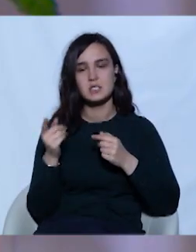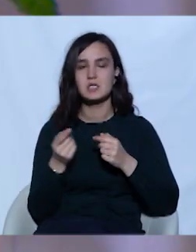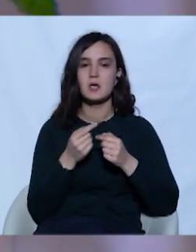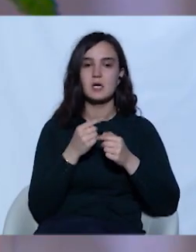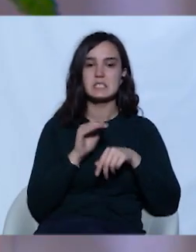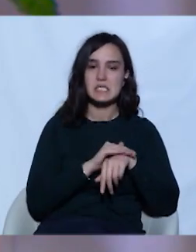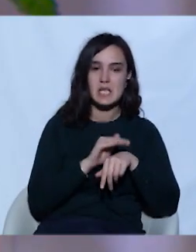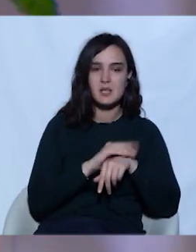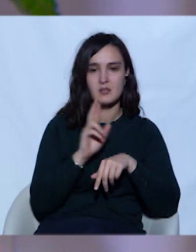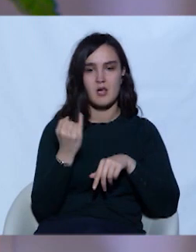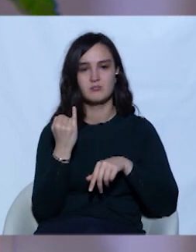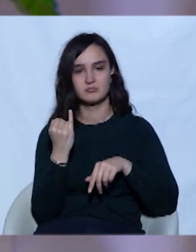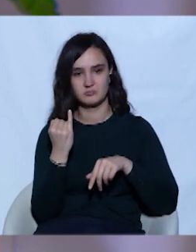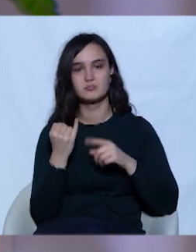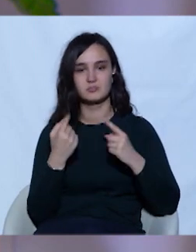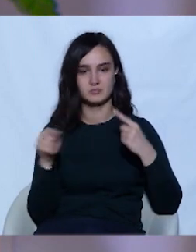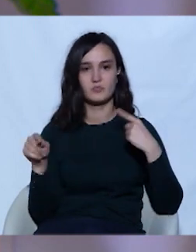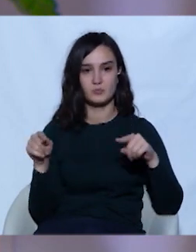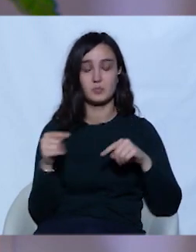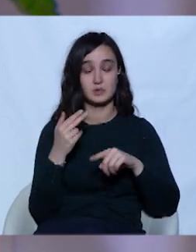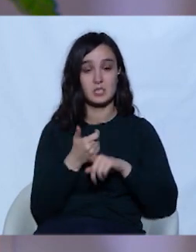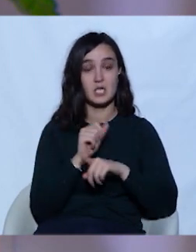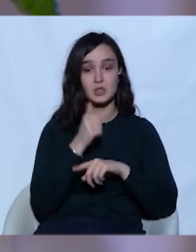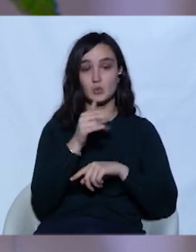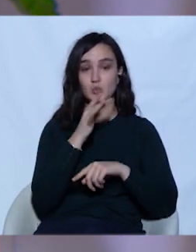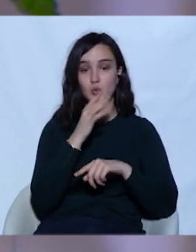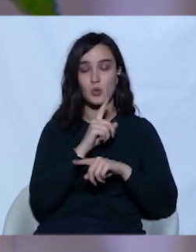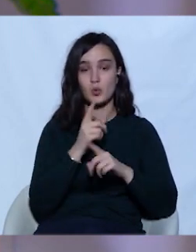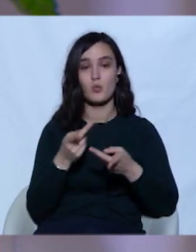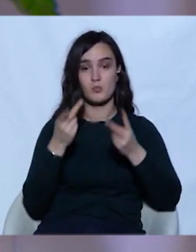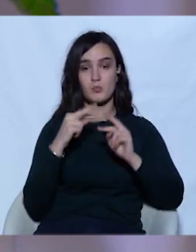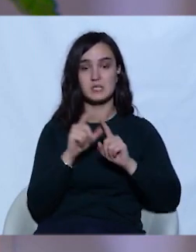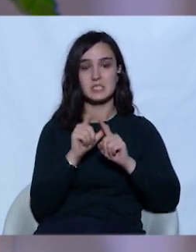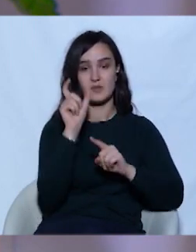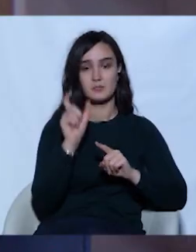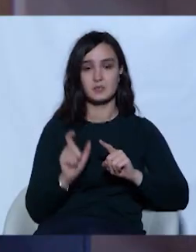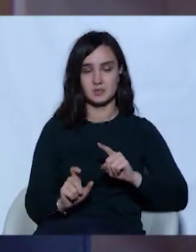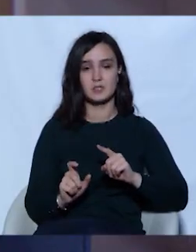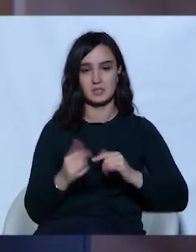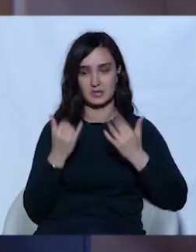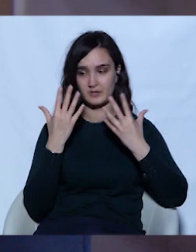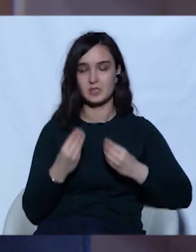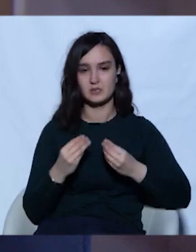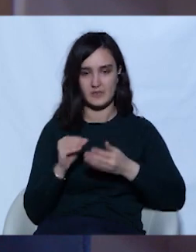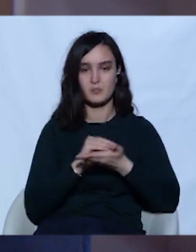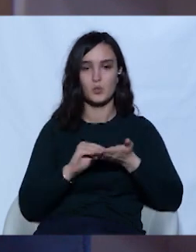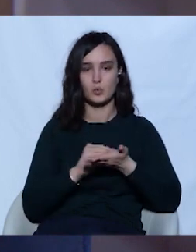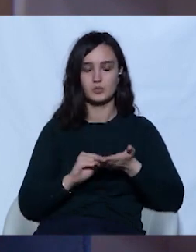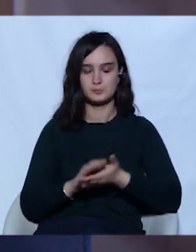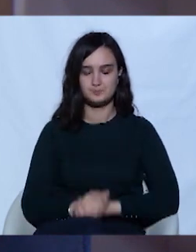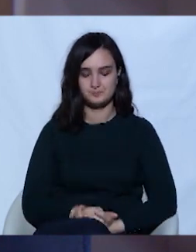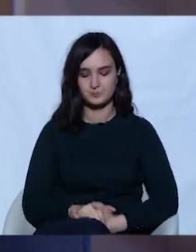in from all over Georgia. What do you think about that? I completely agree. They have been